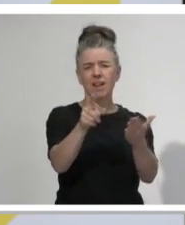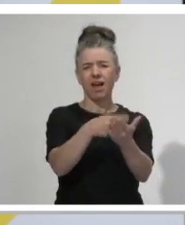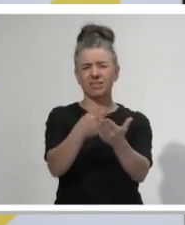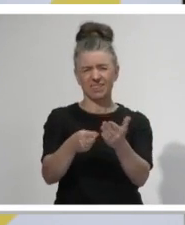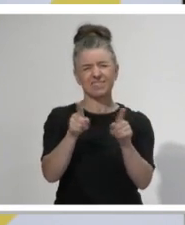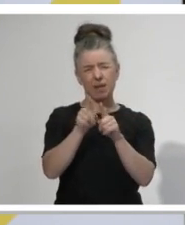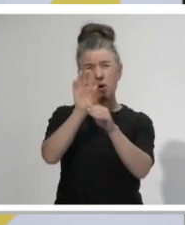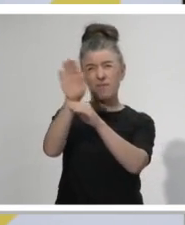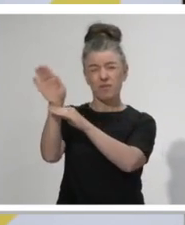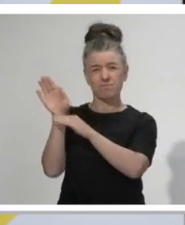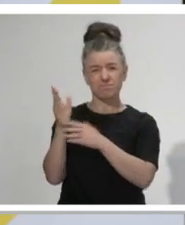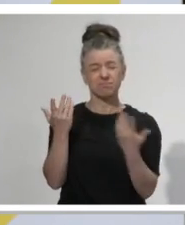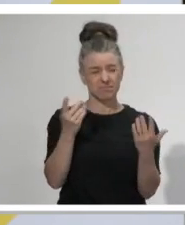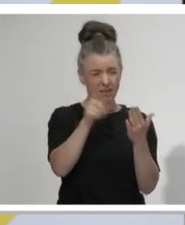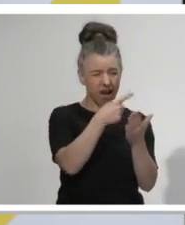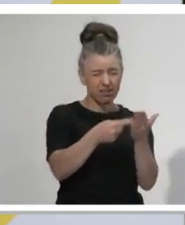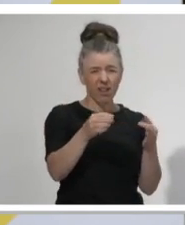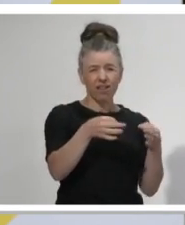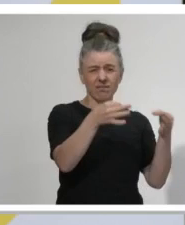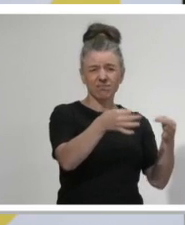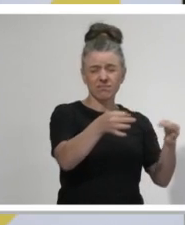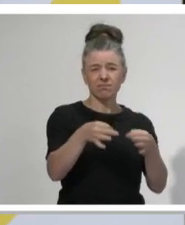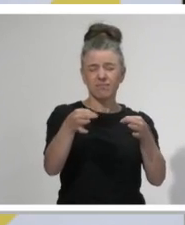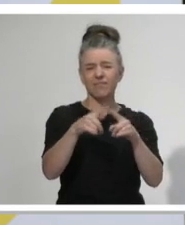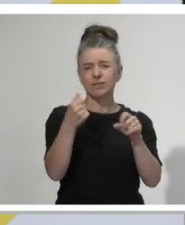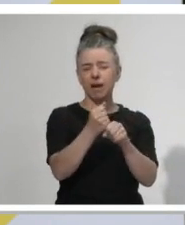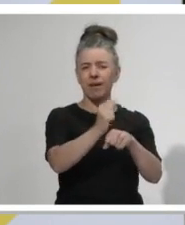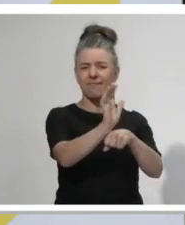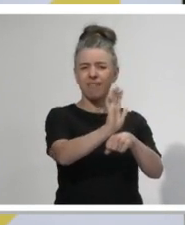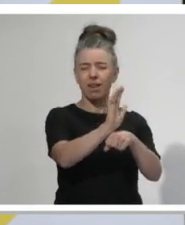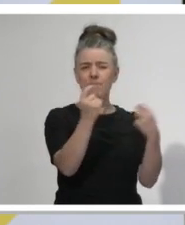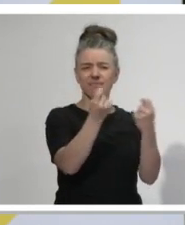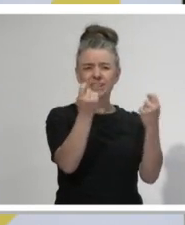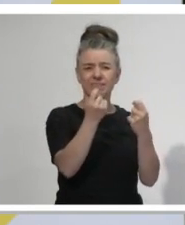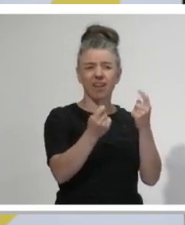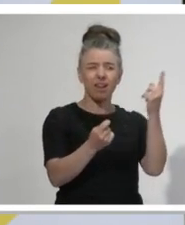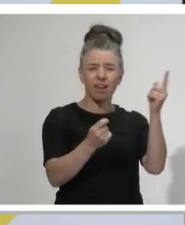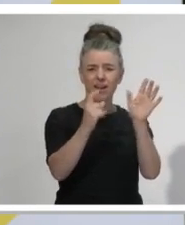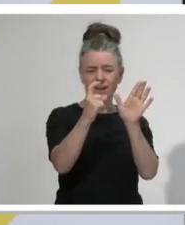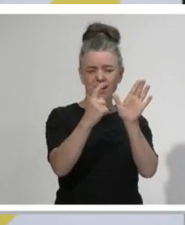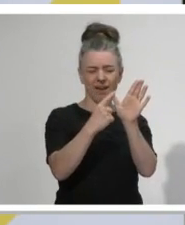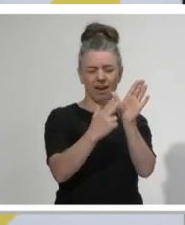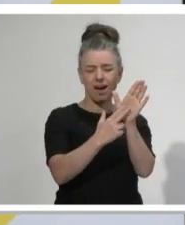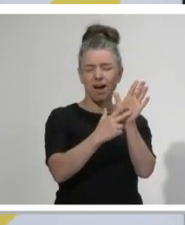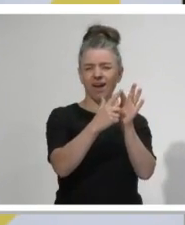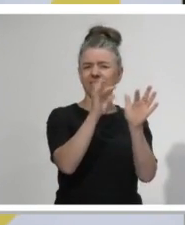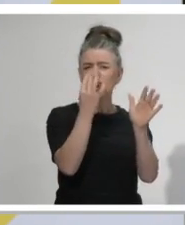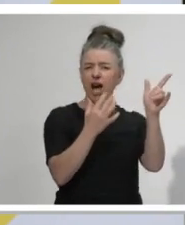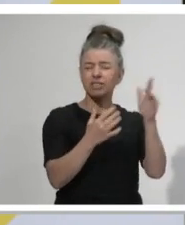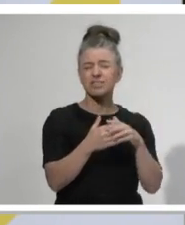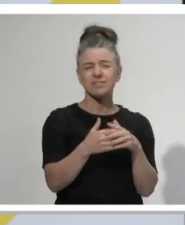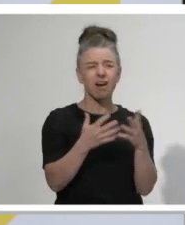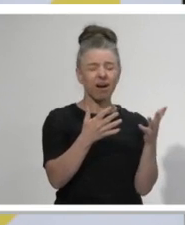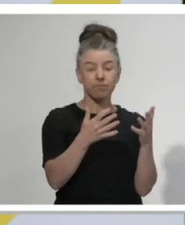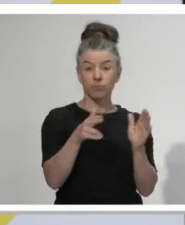through the cancellation and postponement of Cannes Festival or the New York Tribeca Festival. So this year in New Zealand, we are bringing our art